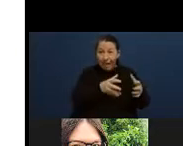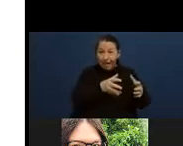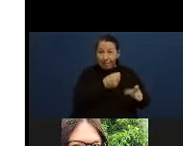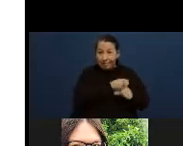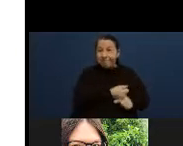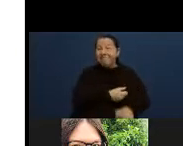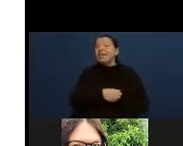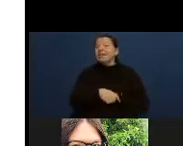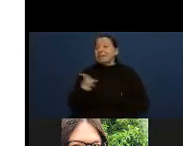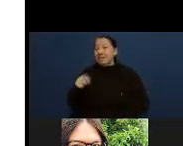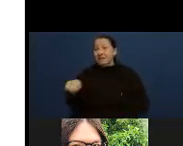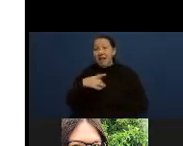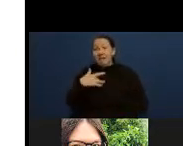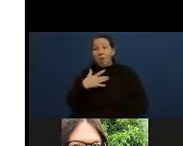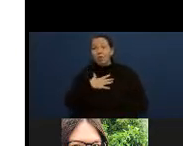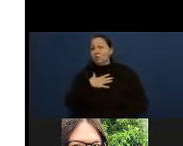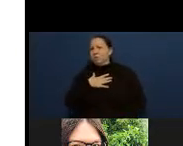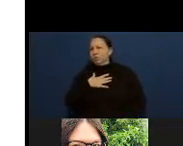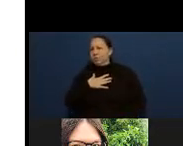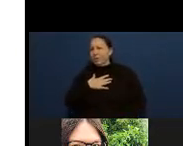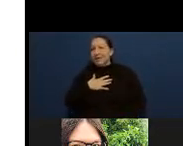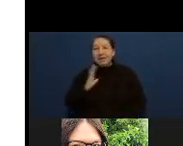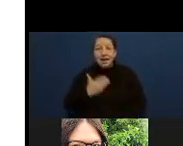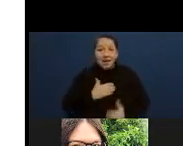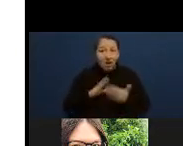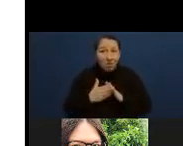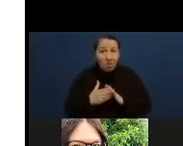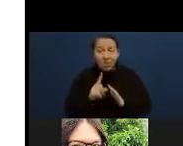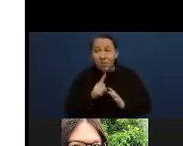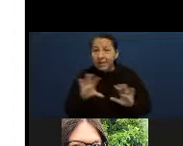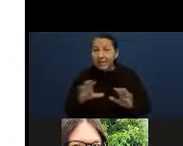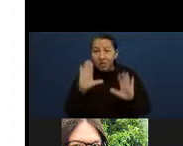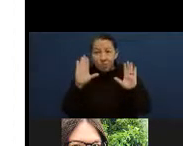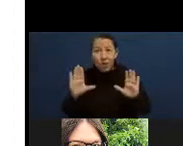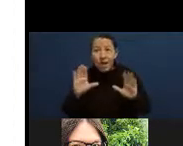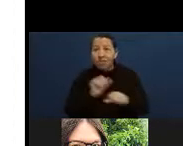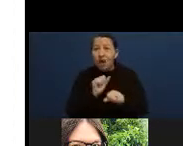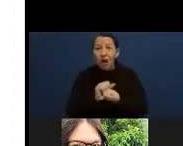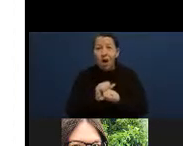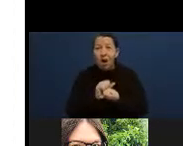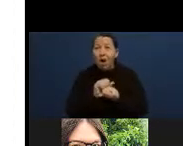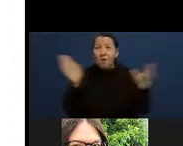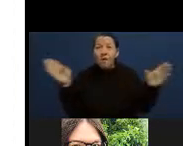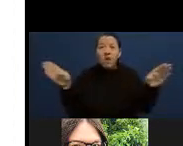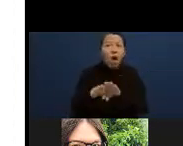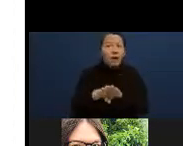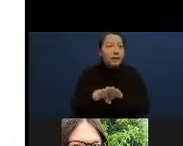have just, our communities did a really good job of locking down initially with because of that.